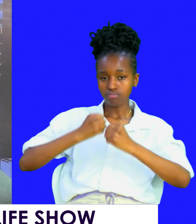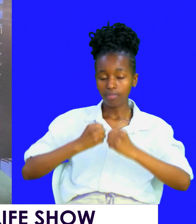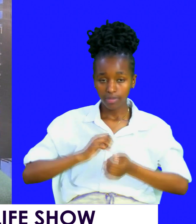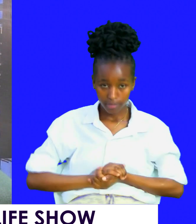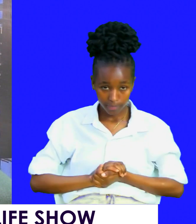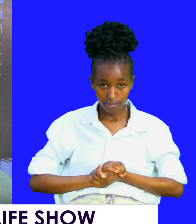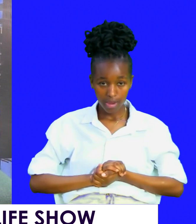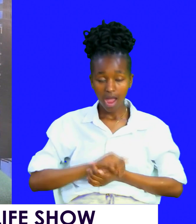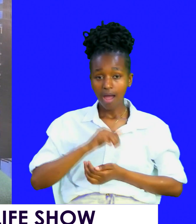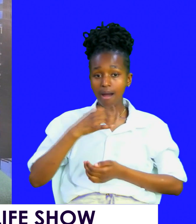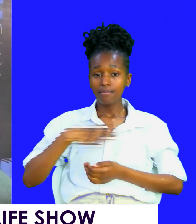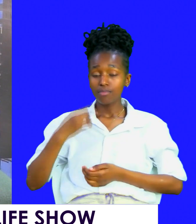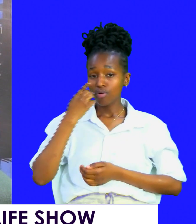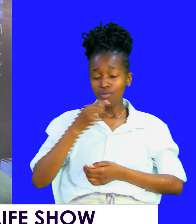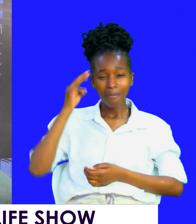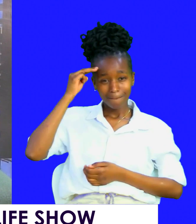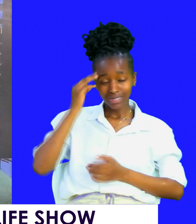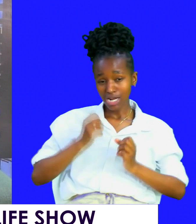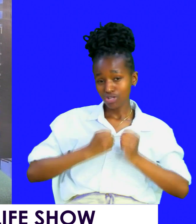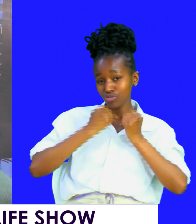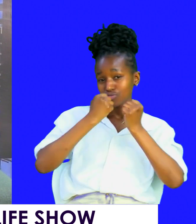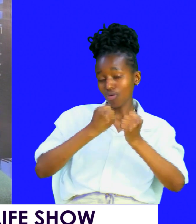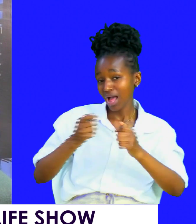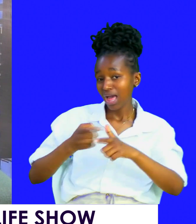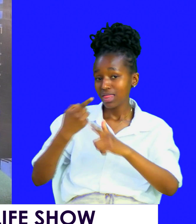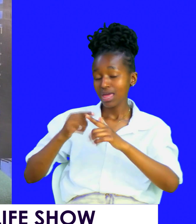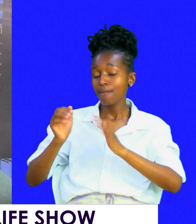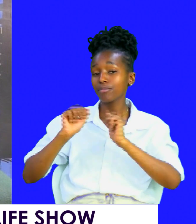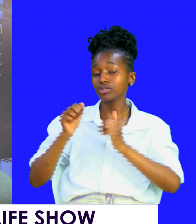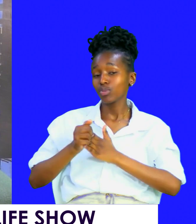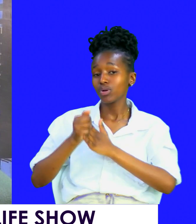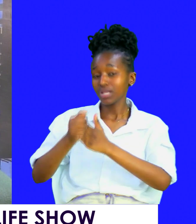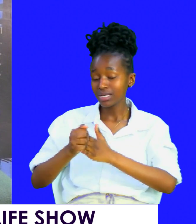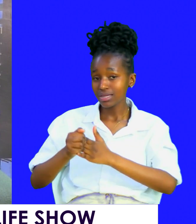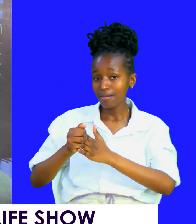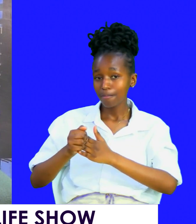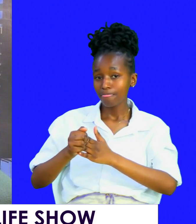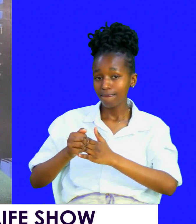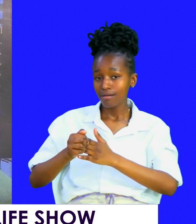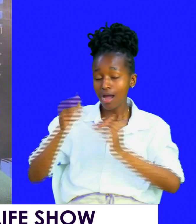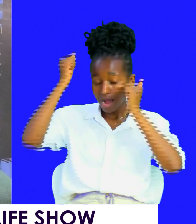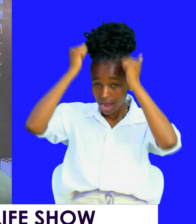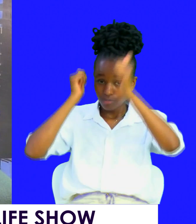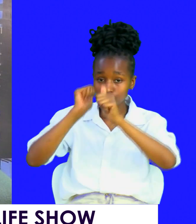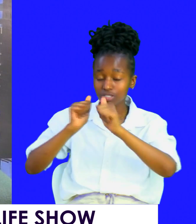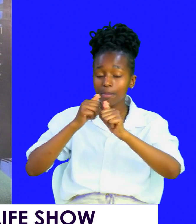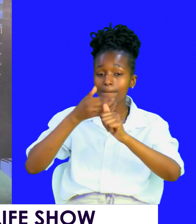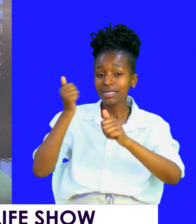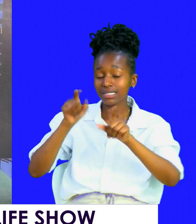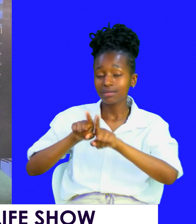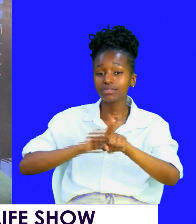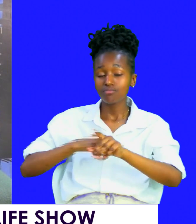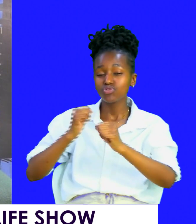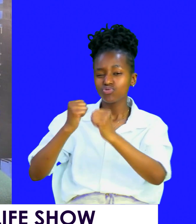because people that are mentally strong can lead armies that are strong physically. Come on. Don't you